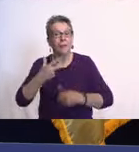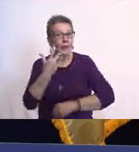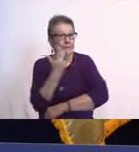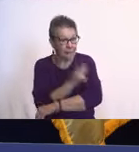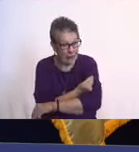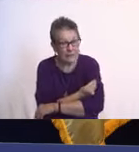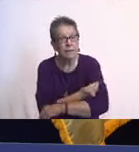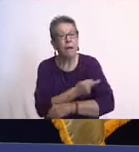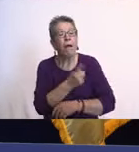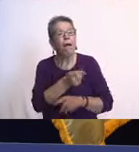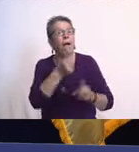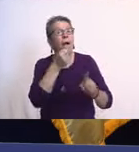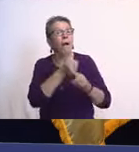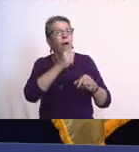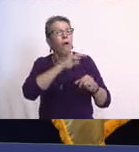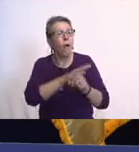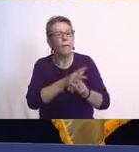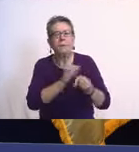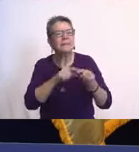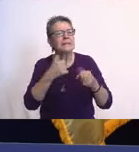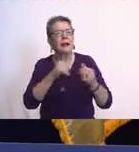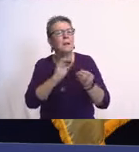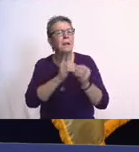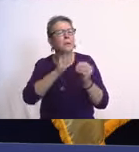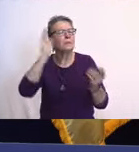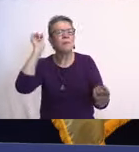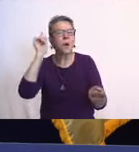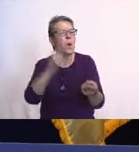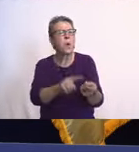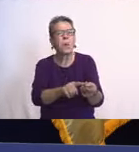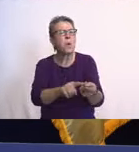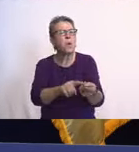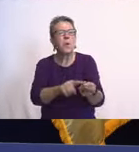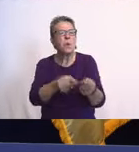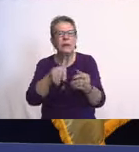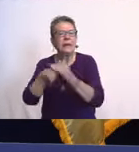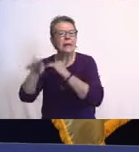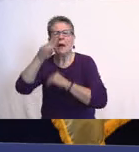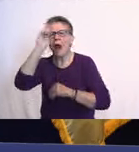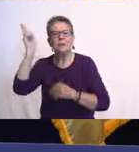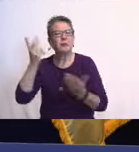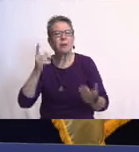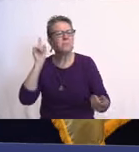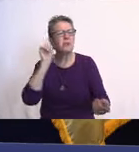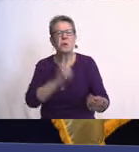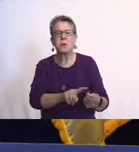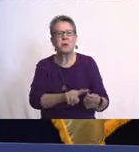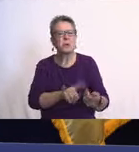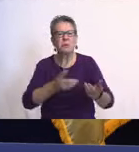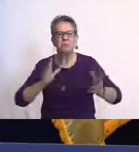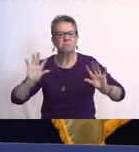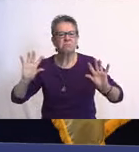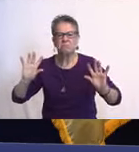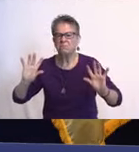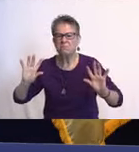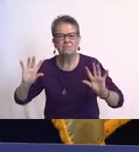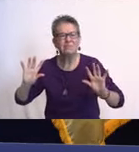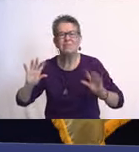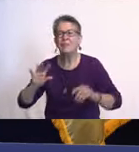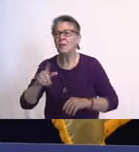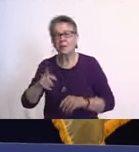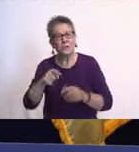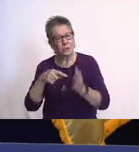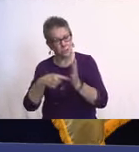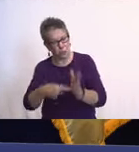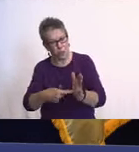The data the department collects for New Jersey confirms what the CDC study showed. Even in the time of Omicron, vaccines